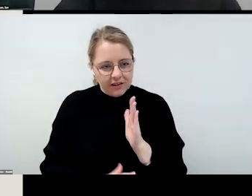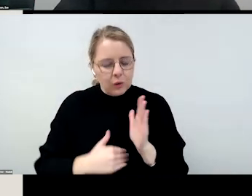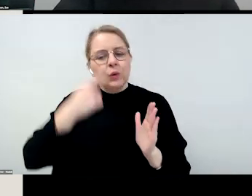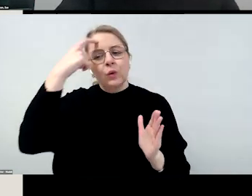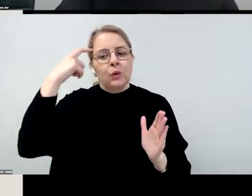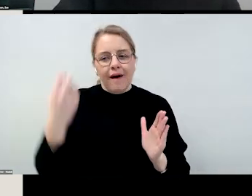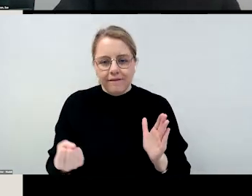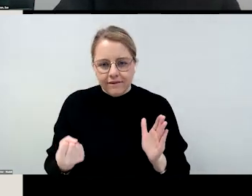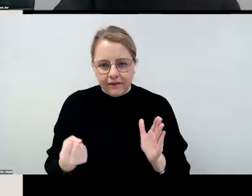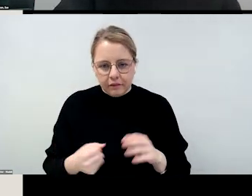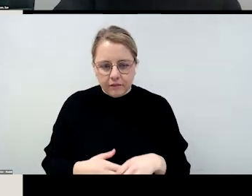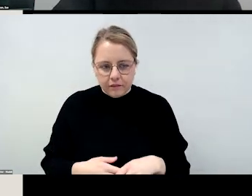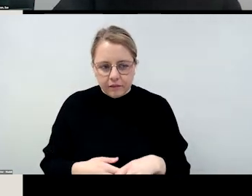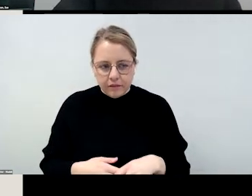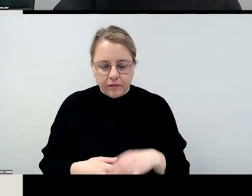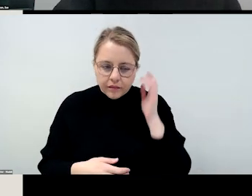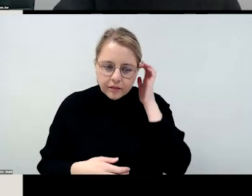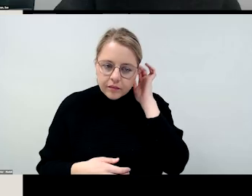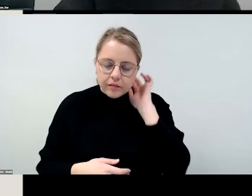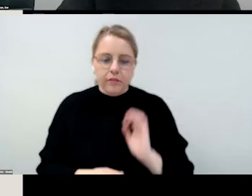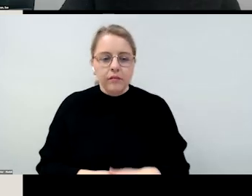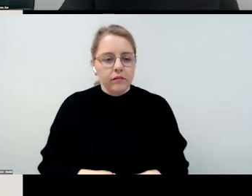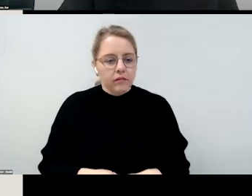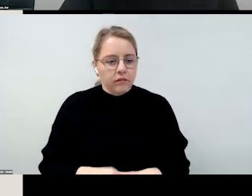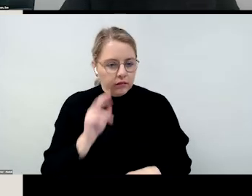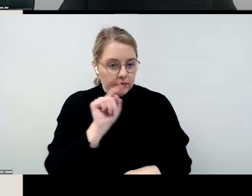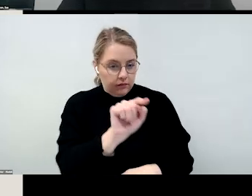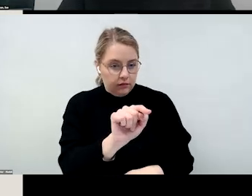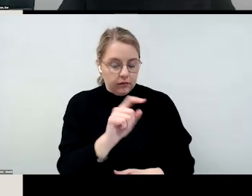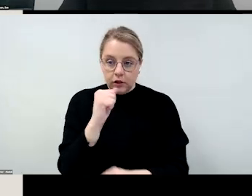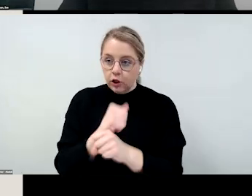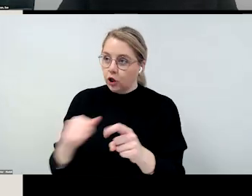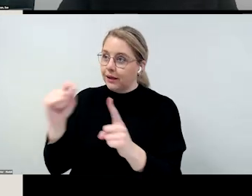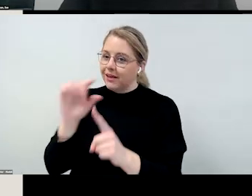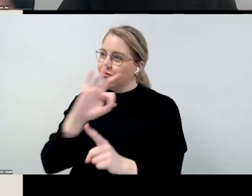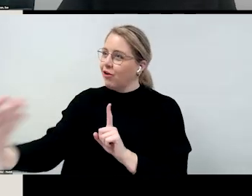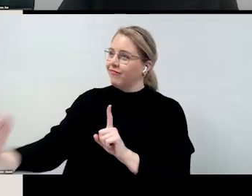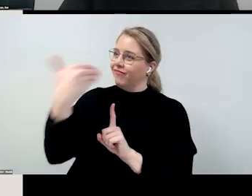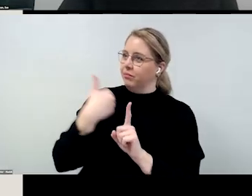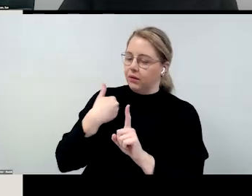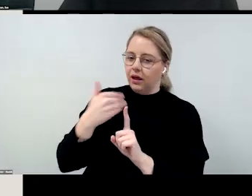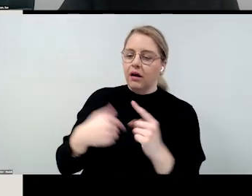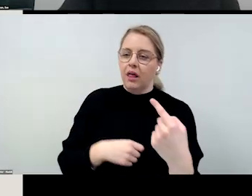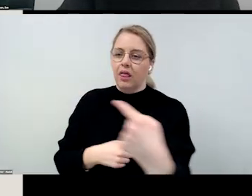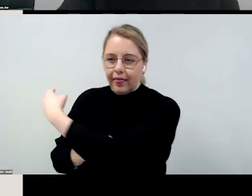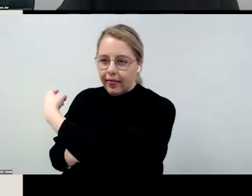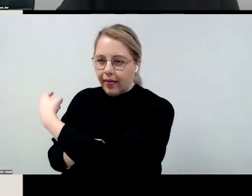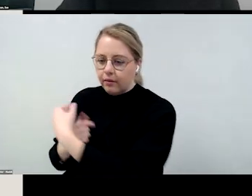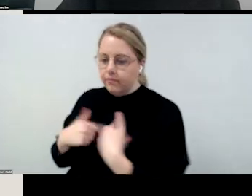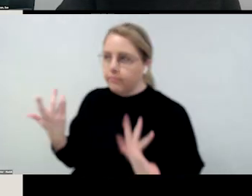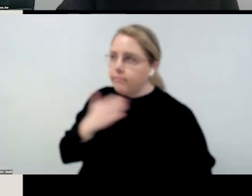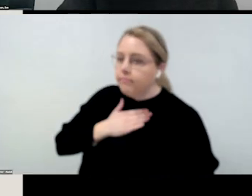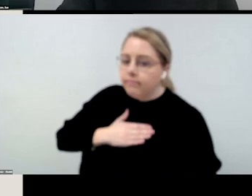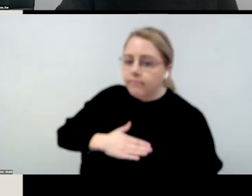have contributed to this negative experience is that George's GP only spoke to his support worker and didn't include George in